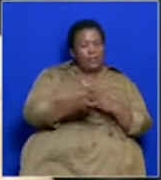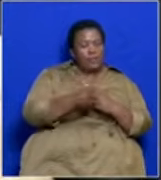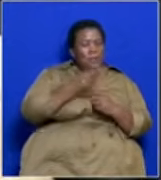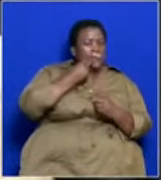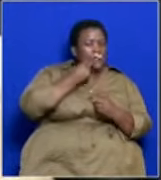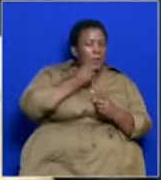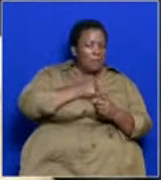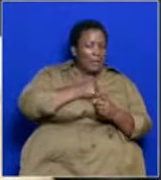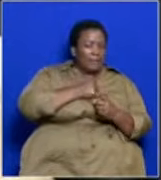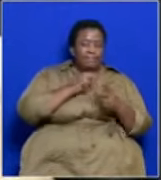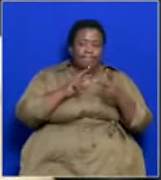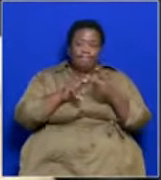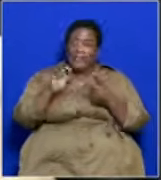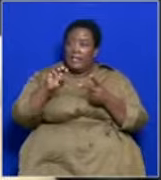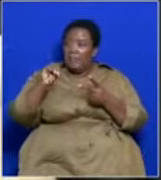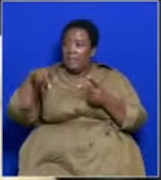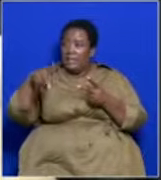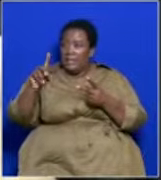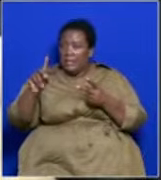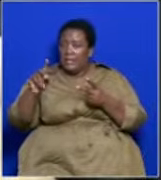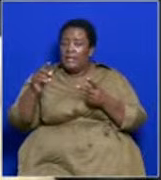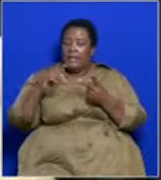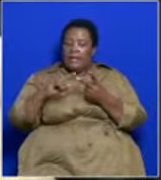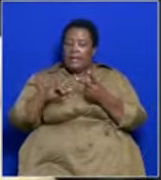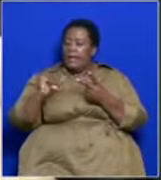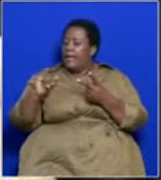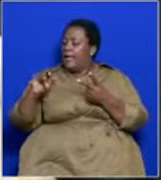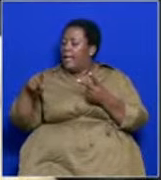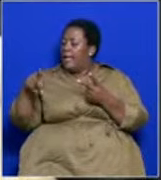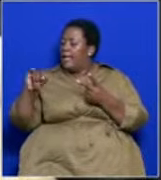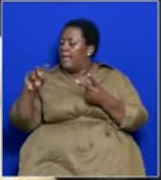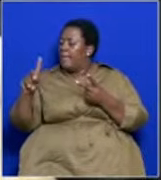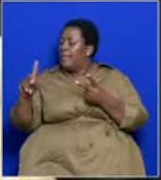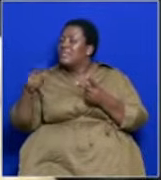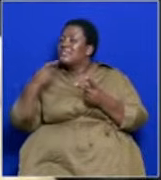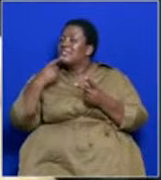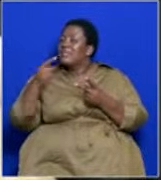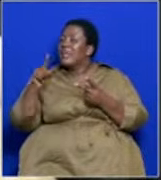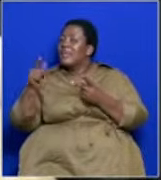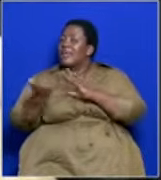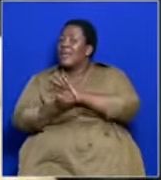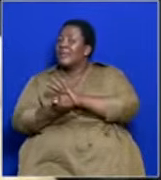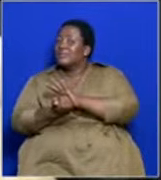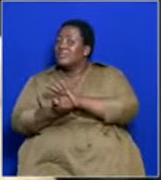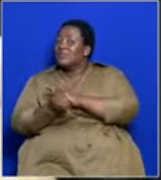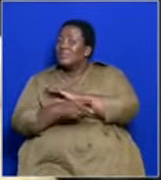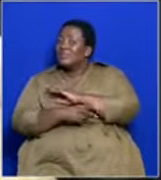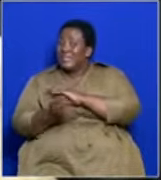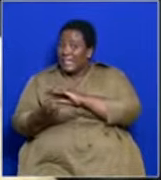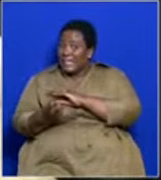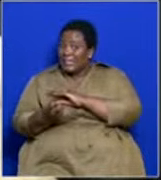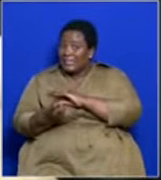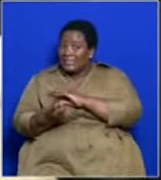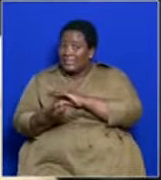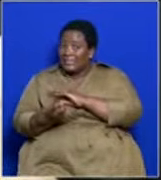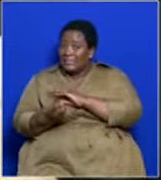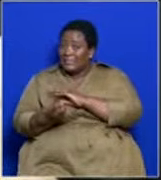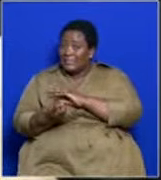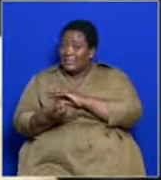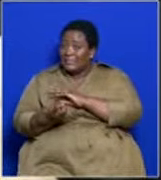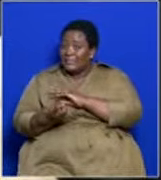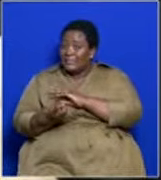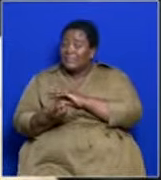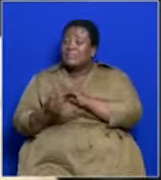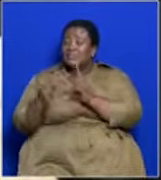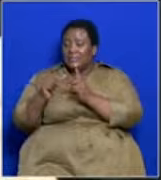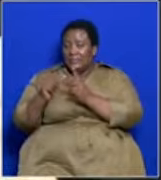EMPD and IPID say that act of stealing, we deal with it, it constitutes